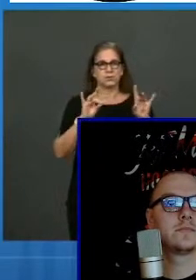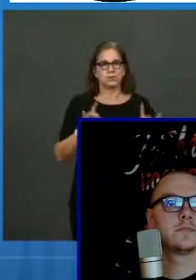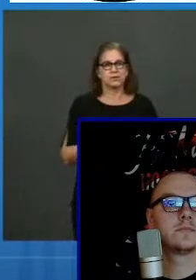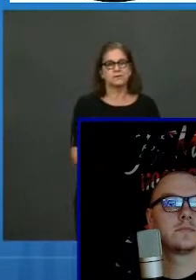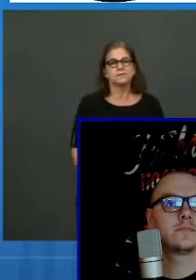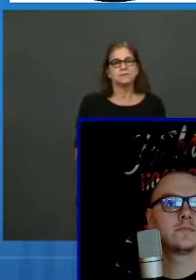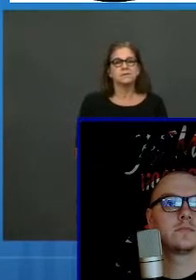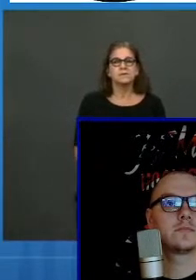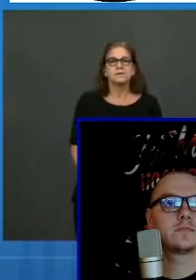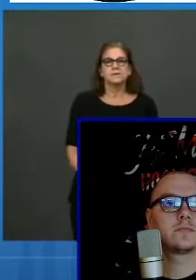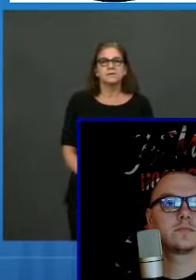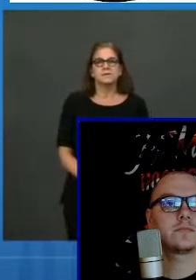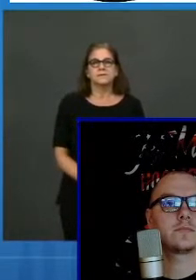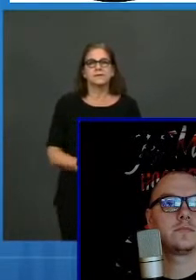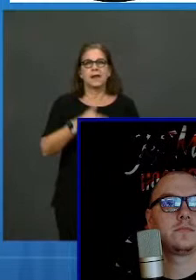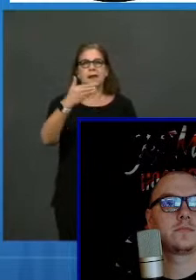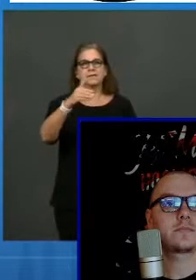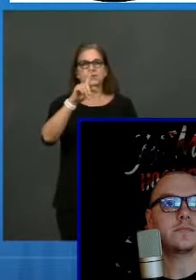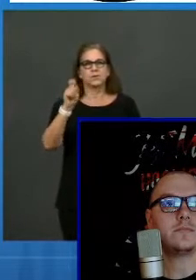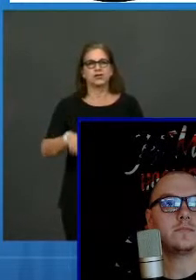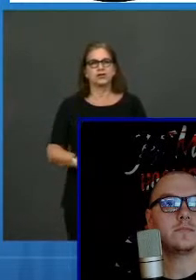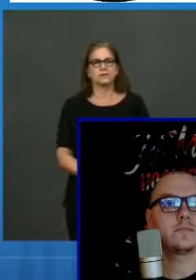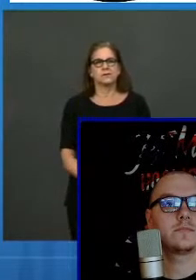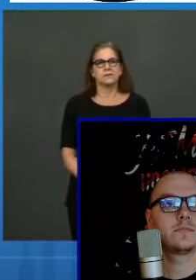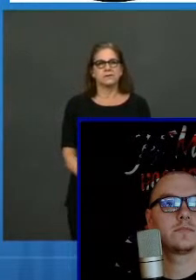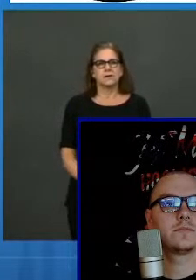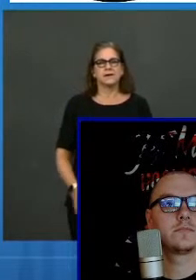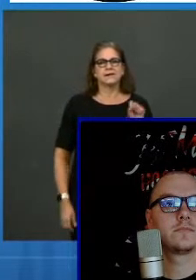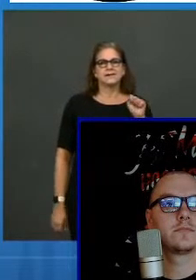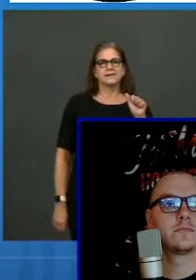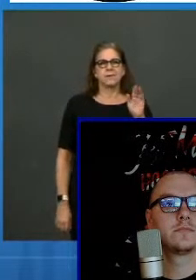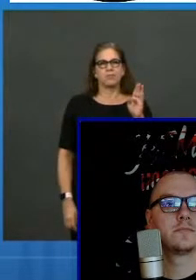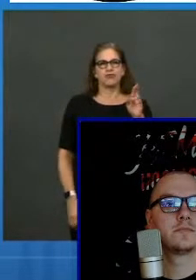Go to Sabrina Siddiqui at the Wall Street Journal.